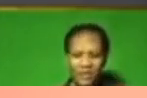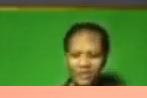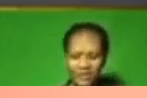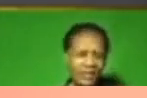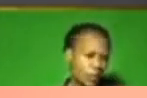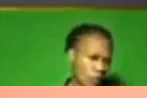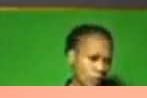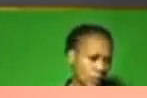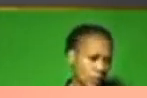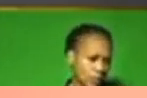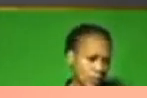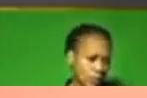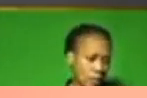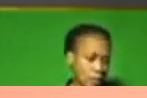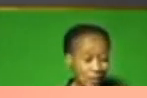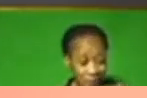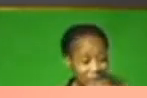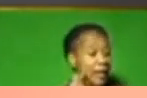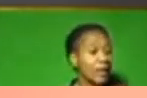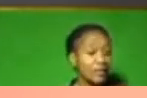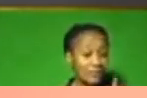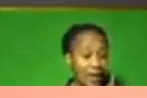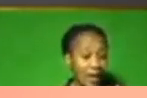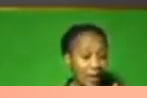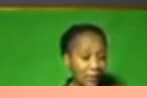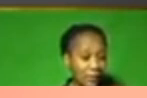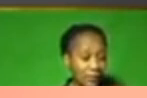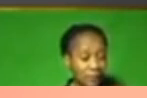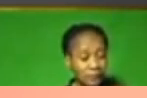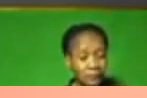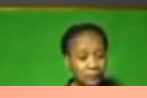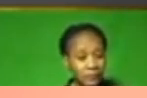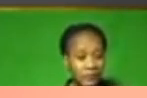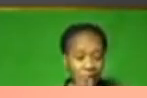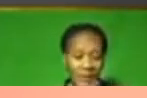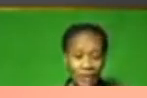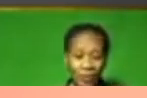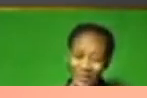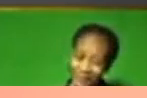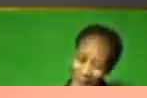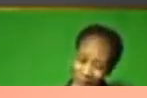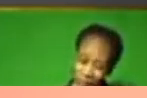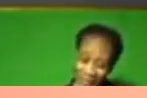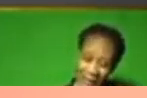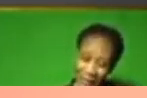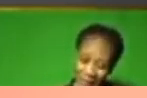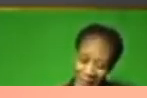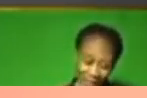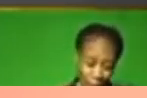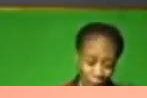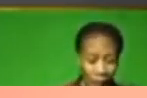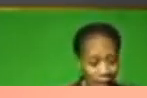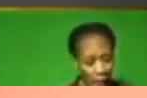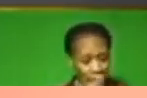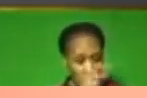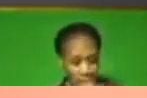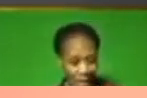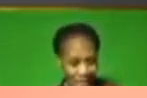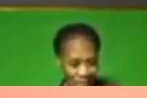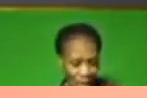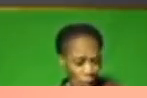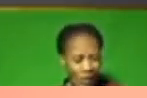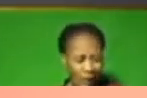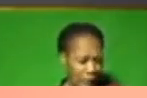proceedings against the State of Israel, arguing that its actions in Gaza violated the